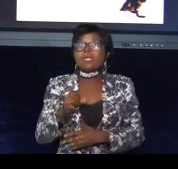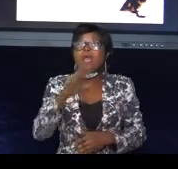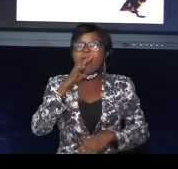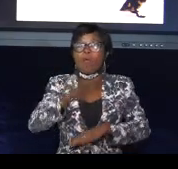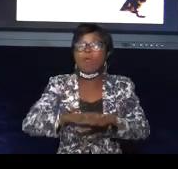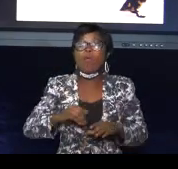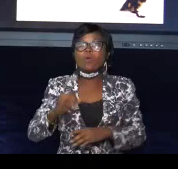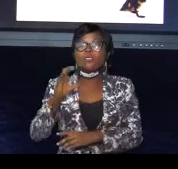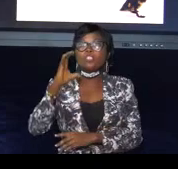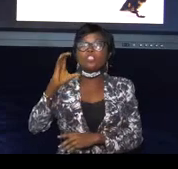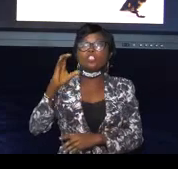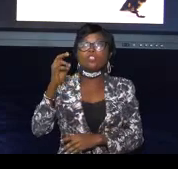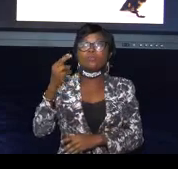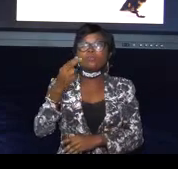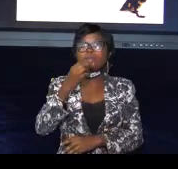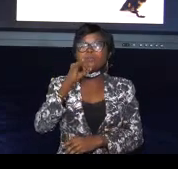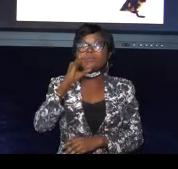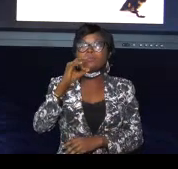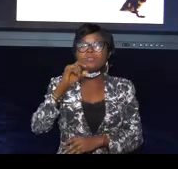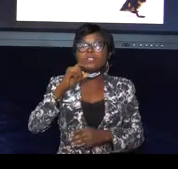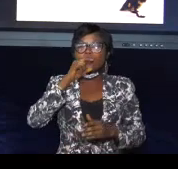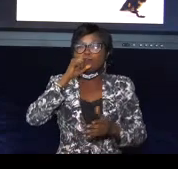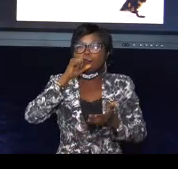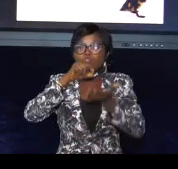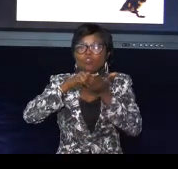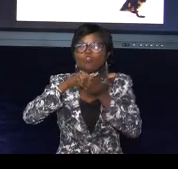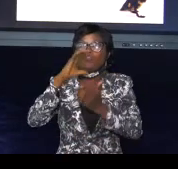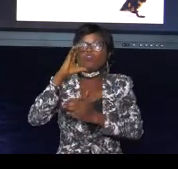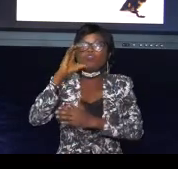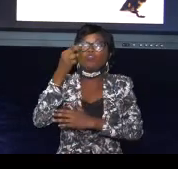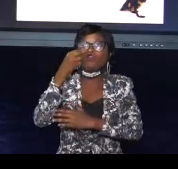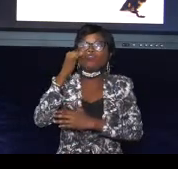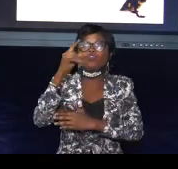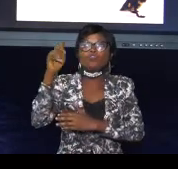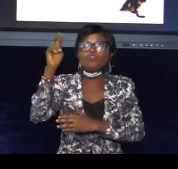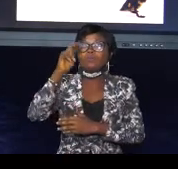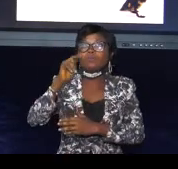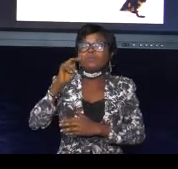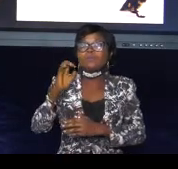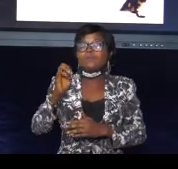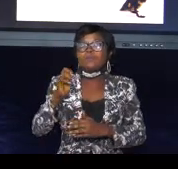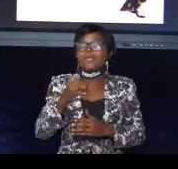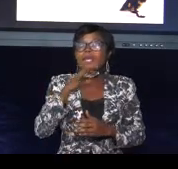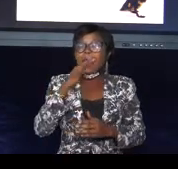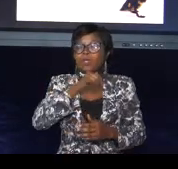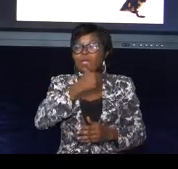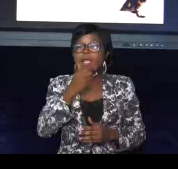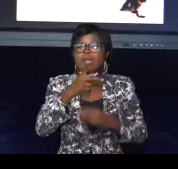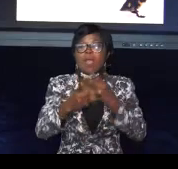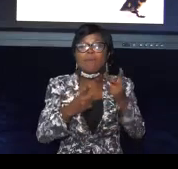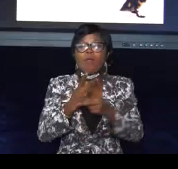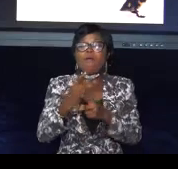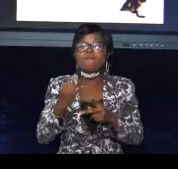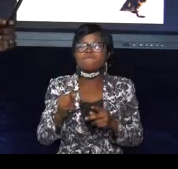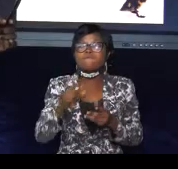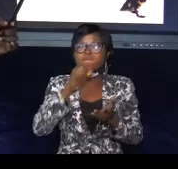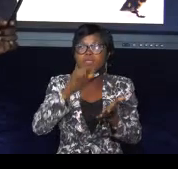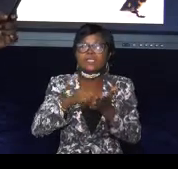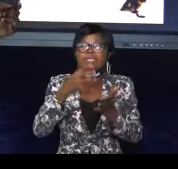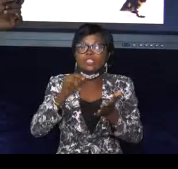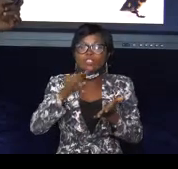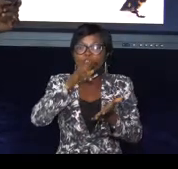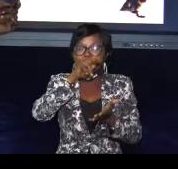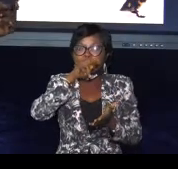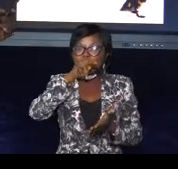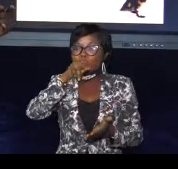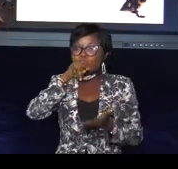The babies are called the chickens. The chicken, yeah. Then, another type of bird is, we call